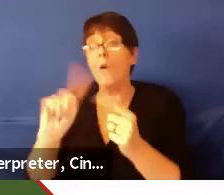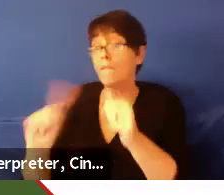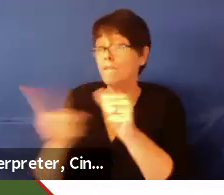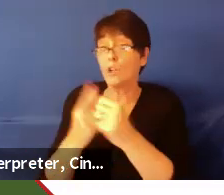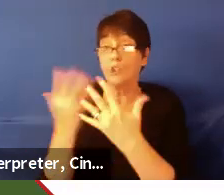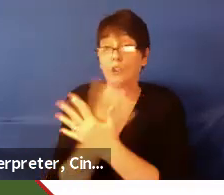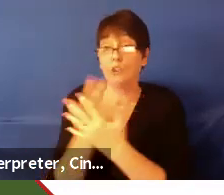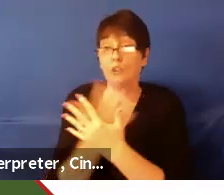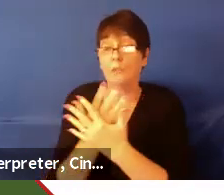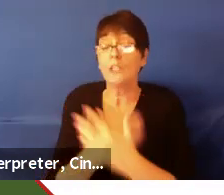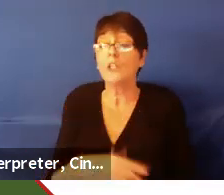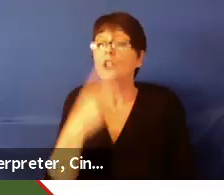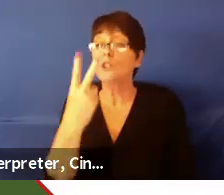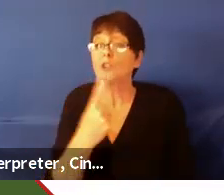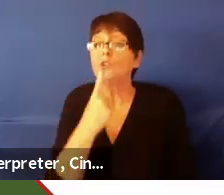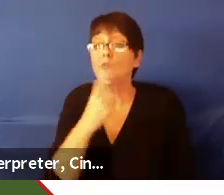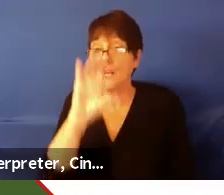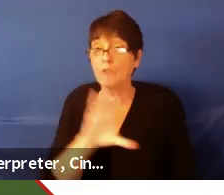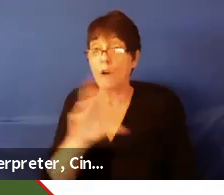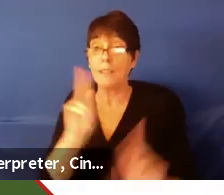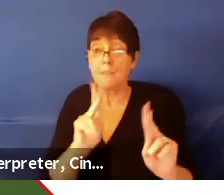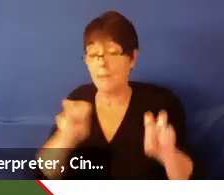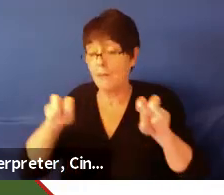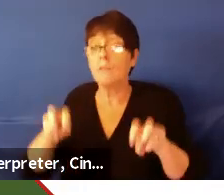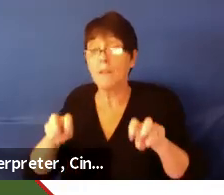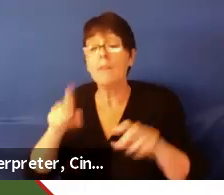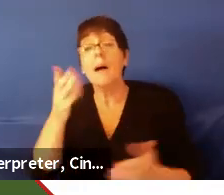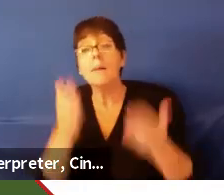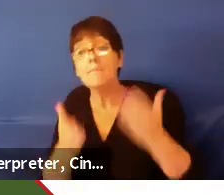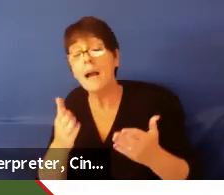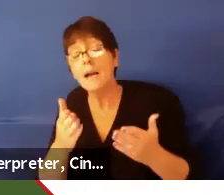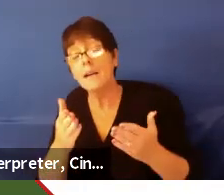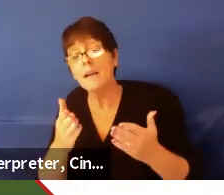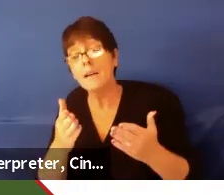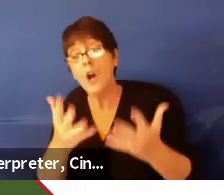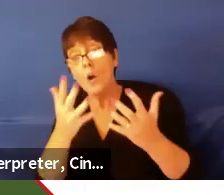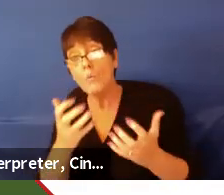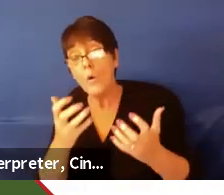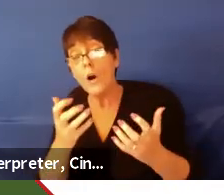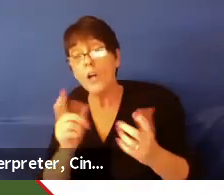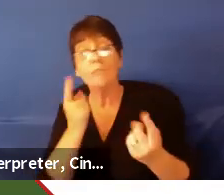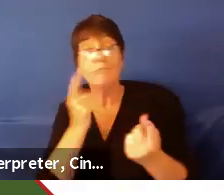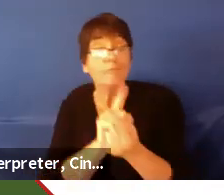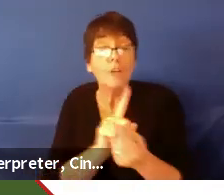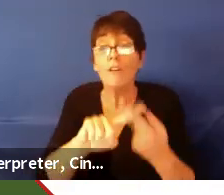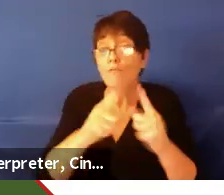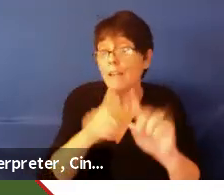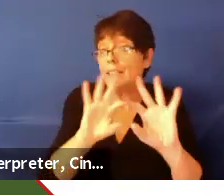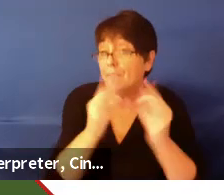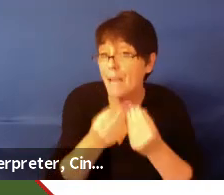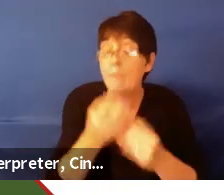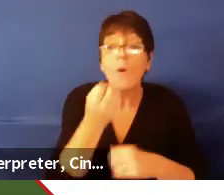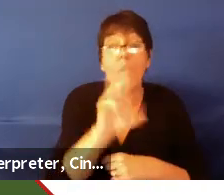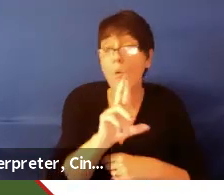There'll be 2 Red Cross screeners. They may be asked, or they may want to go to friends and family, or if